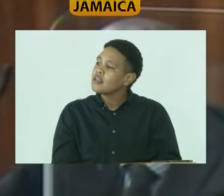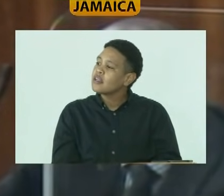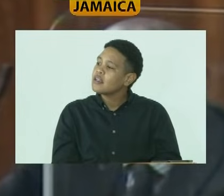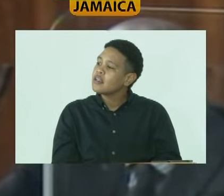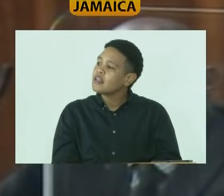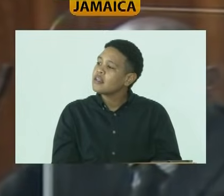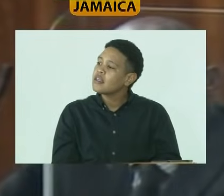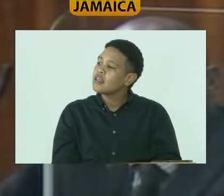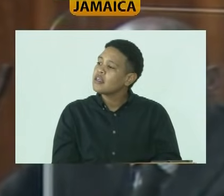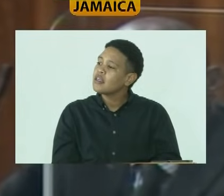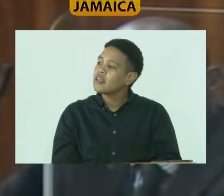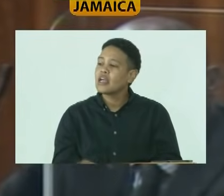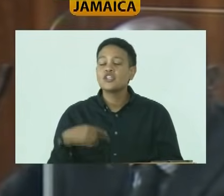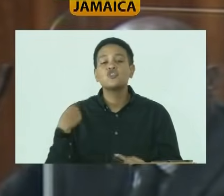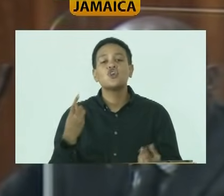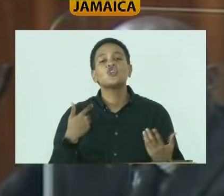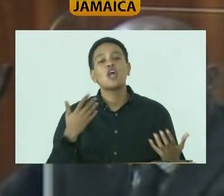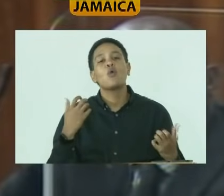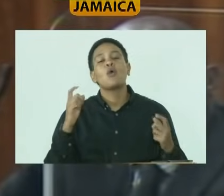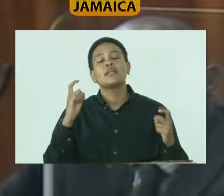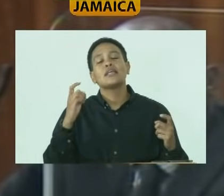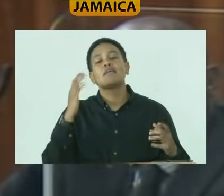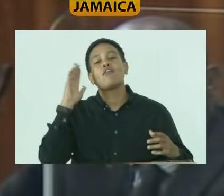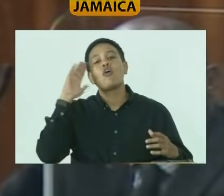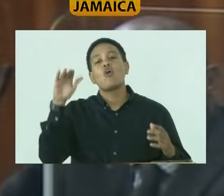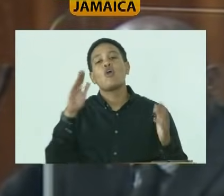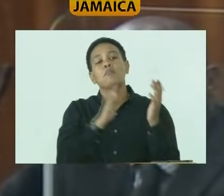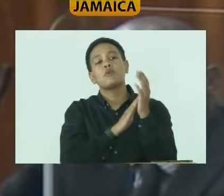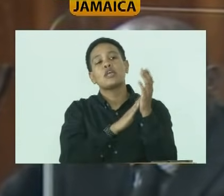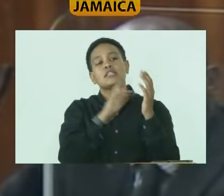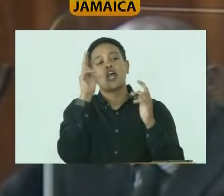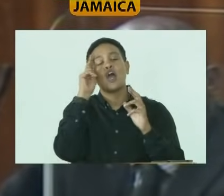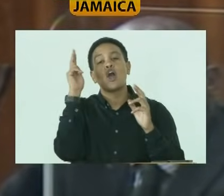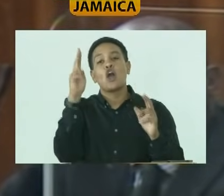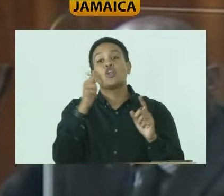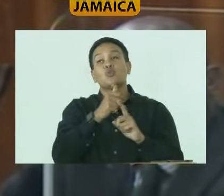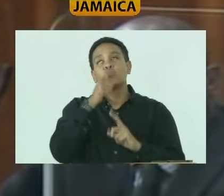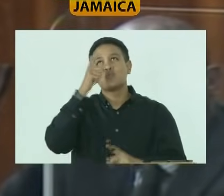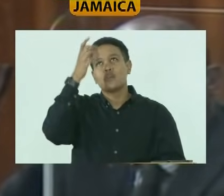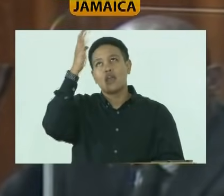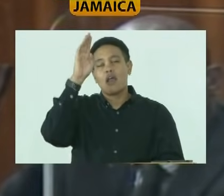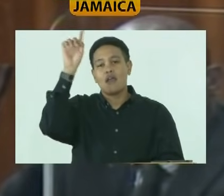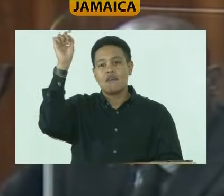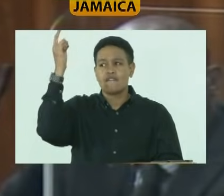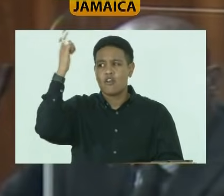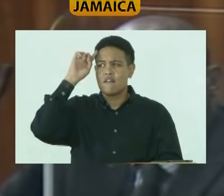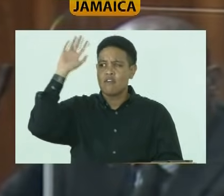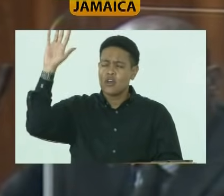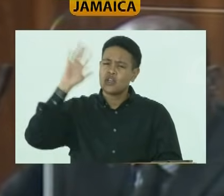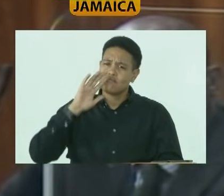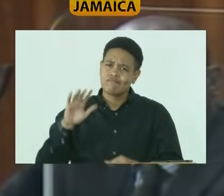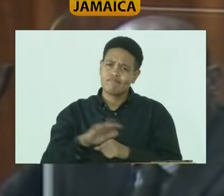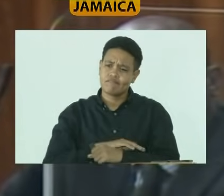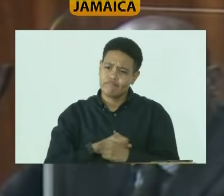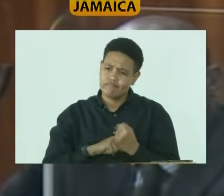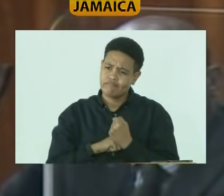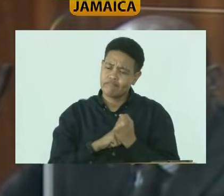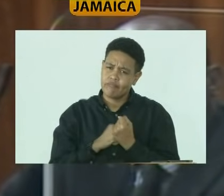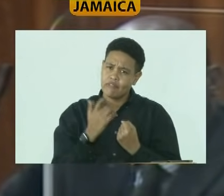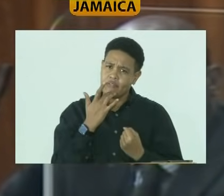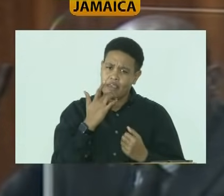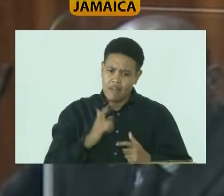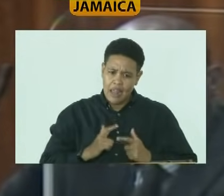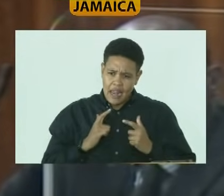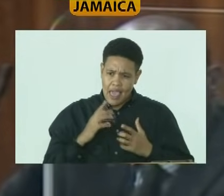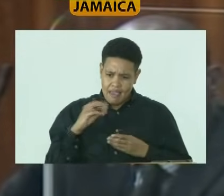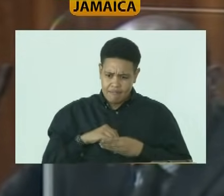As such, I want to give all praise and honor to the Almighty God for his unwavering love and favor on my